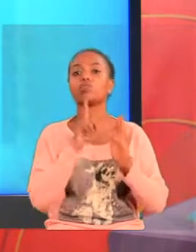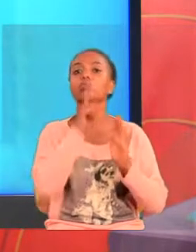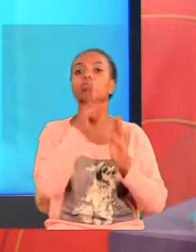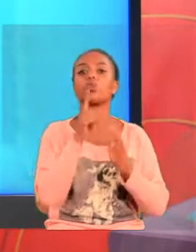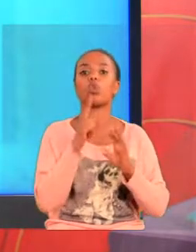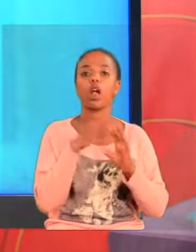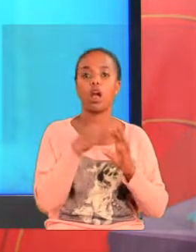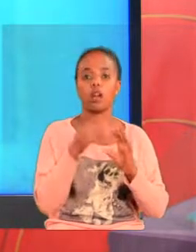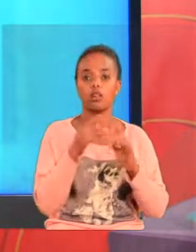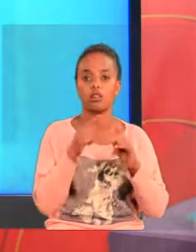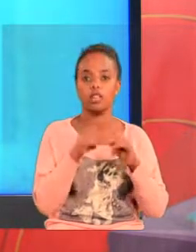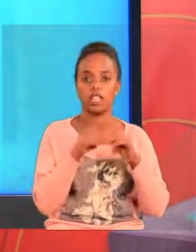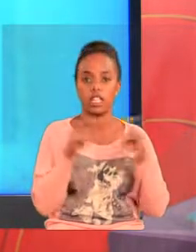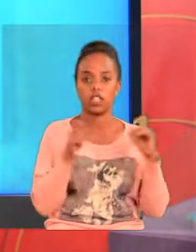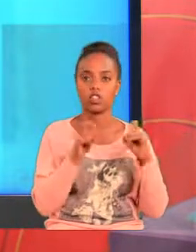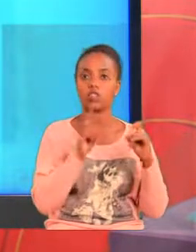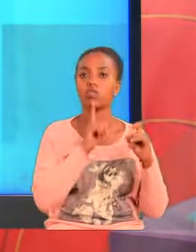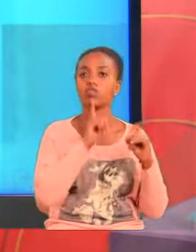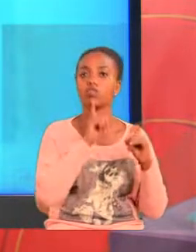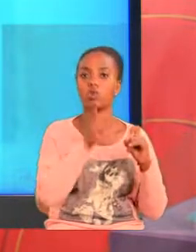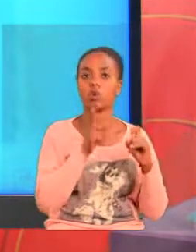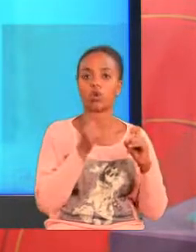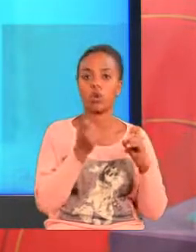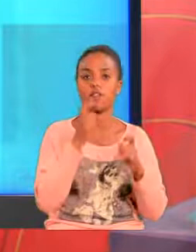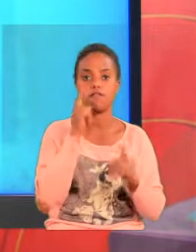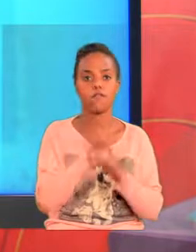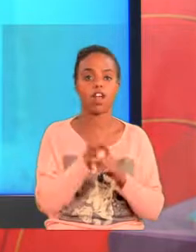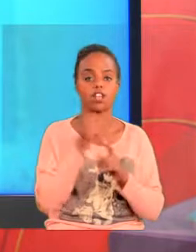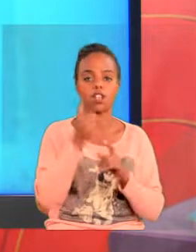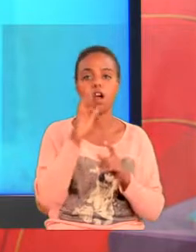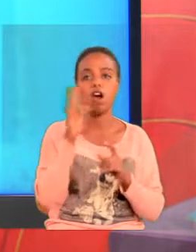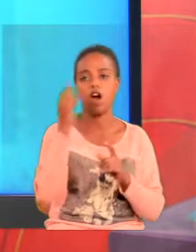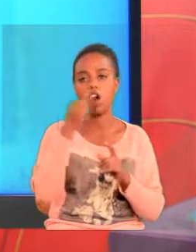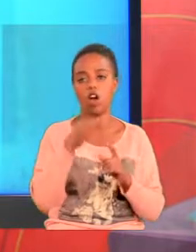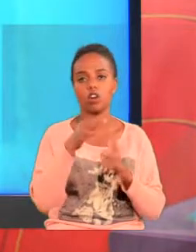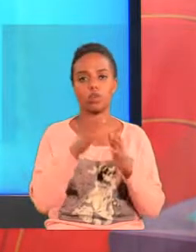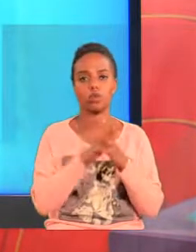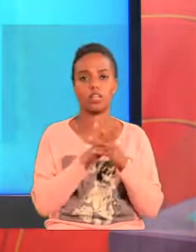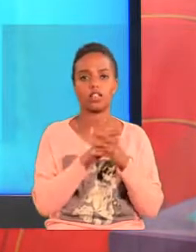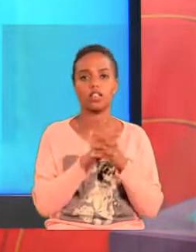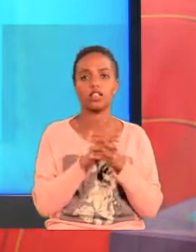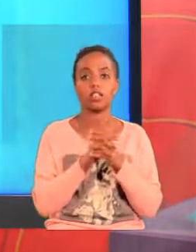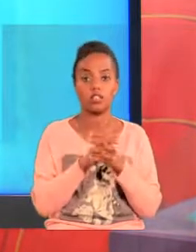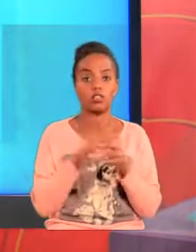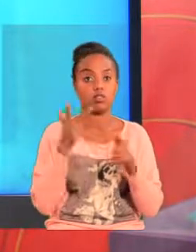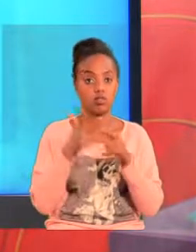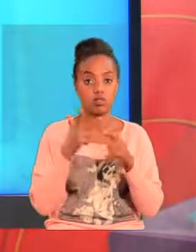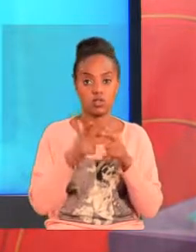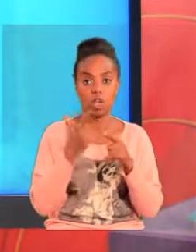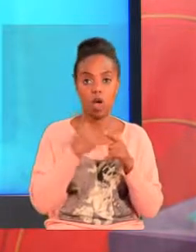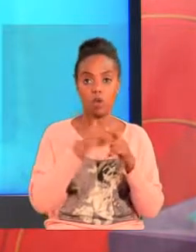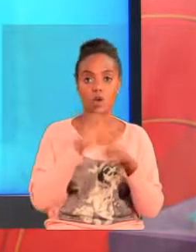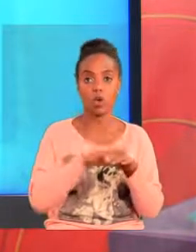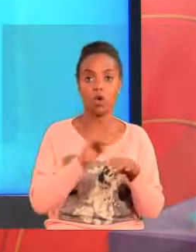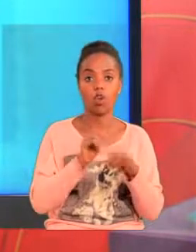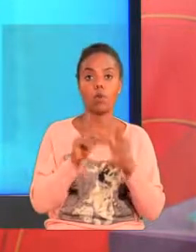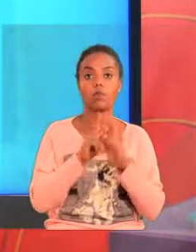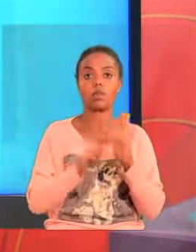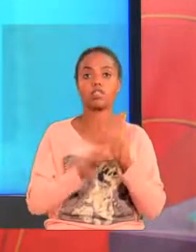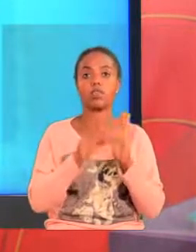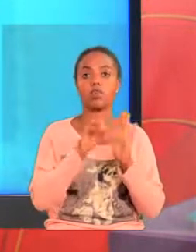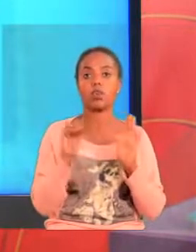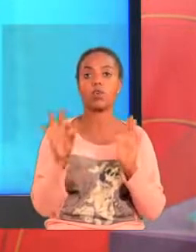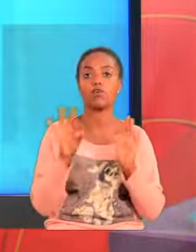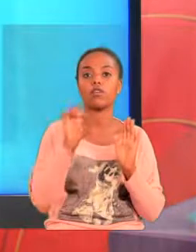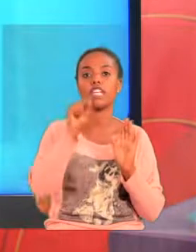conclusion, is true. Therefore, this is also a valid argument. This is a valid. Therefore, here we call this, it is a principle of